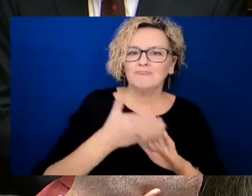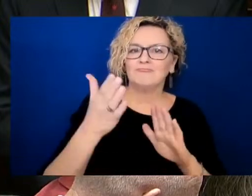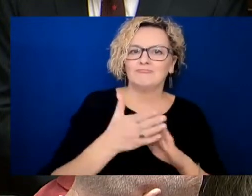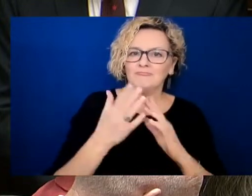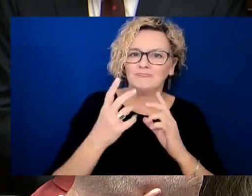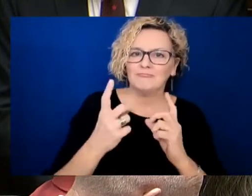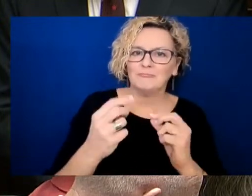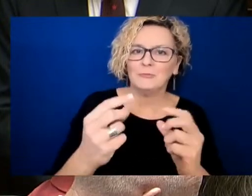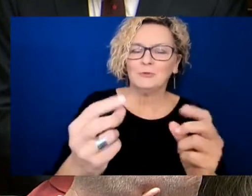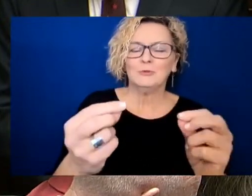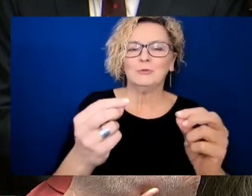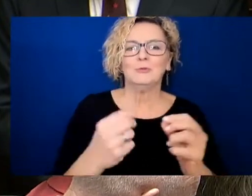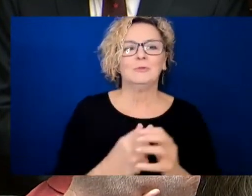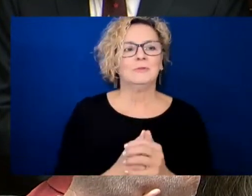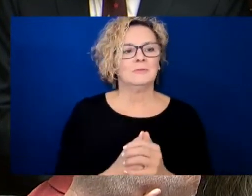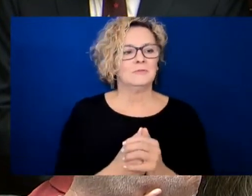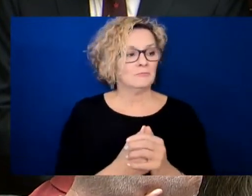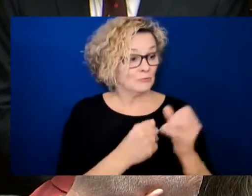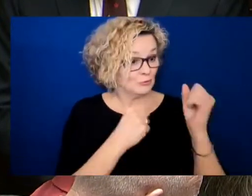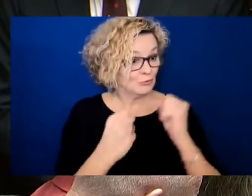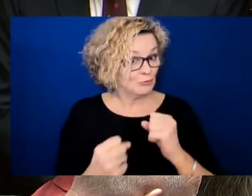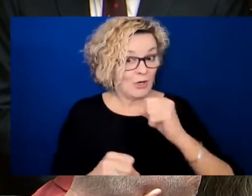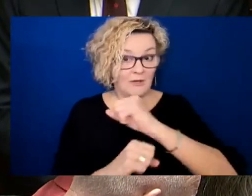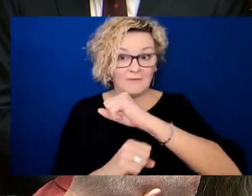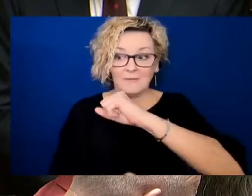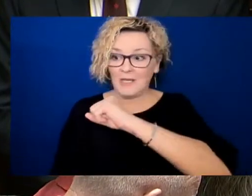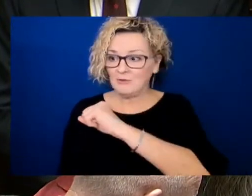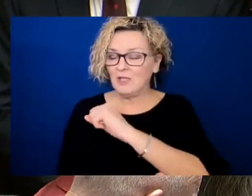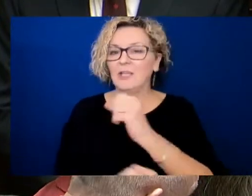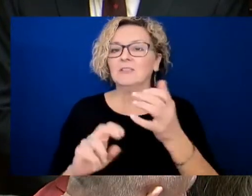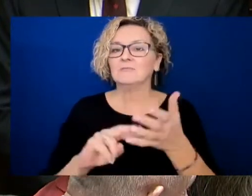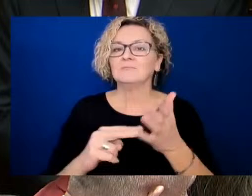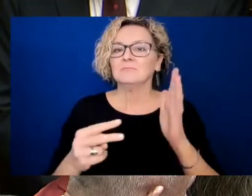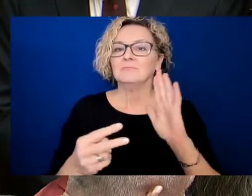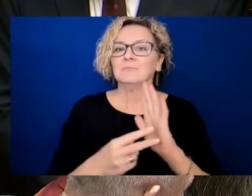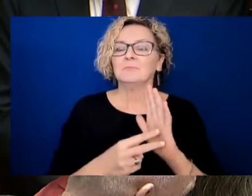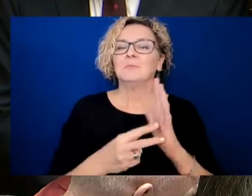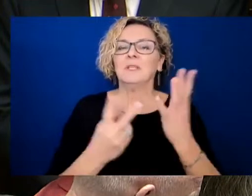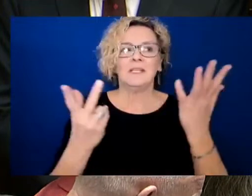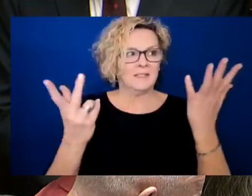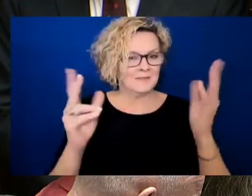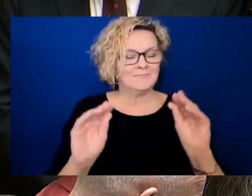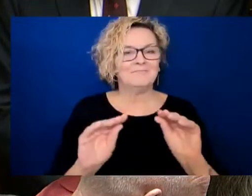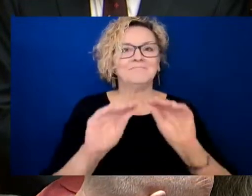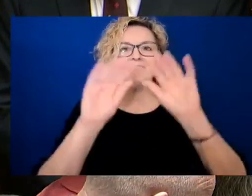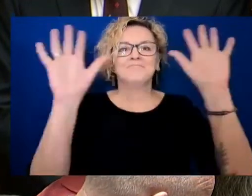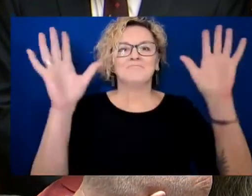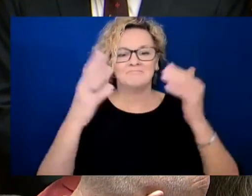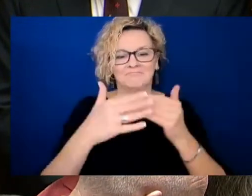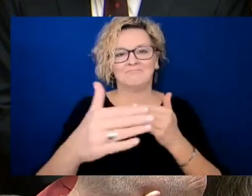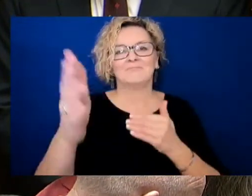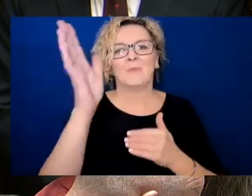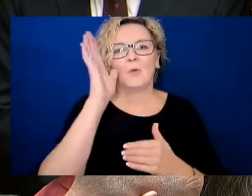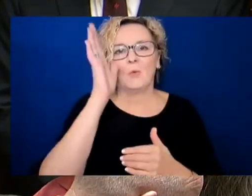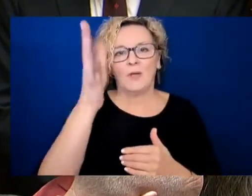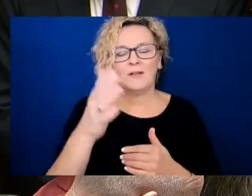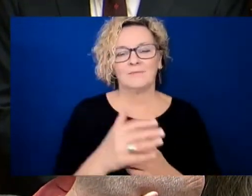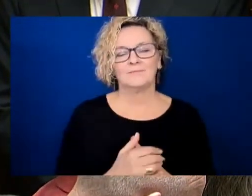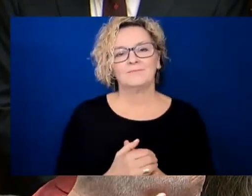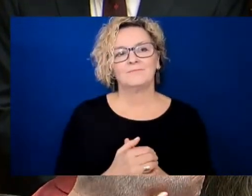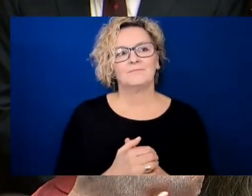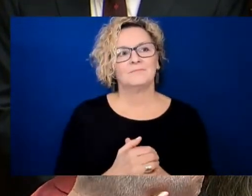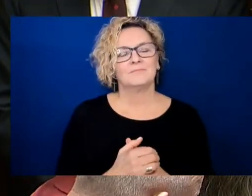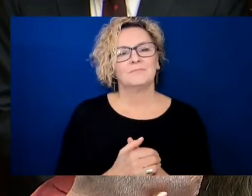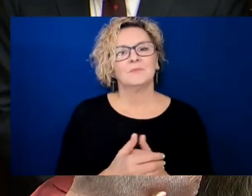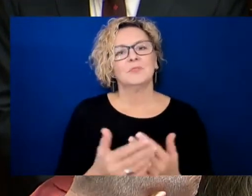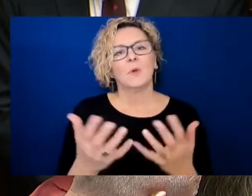But I just really wanted to thank each and every one of you for bringing us here